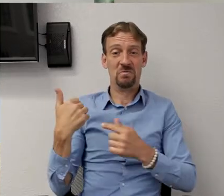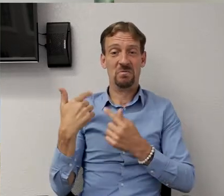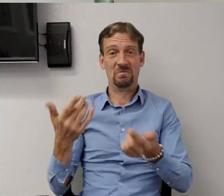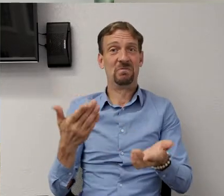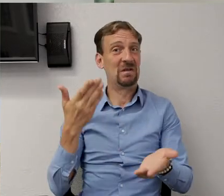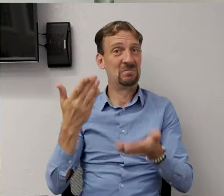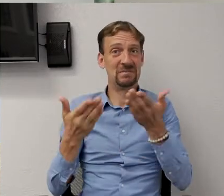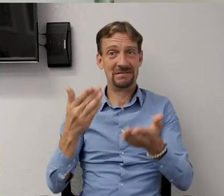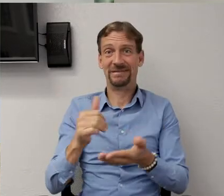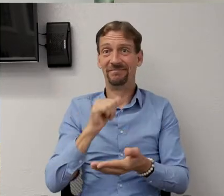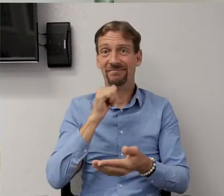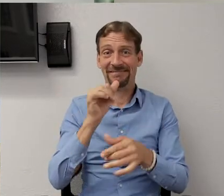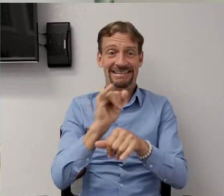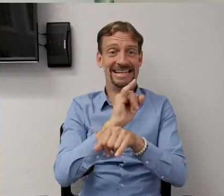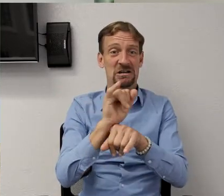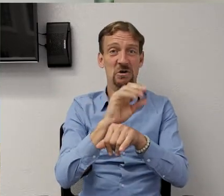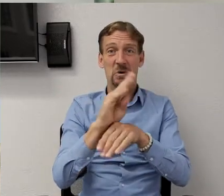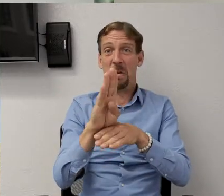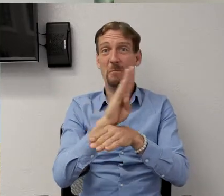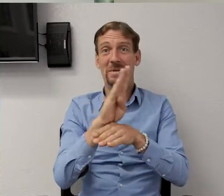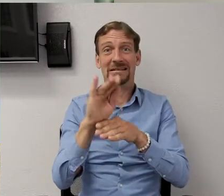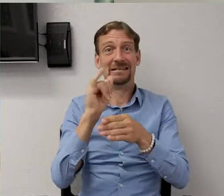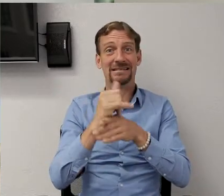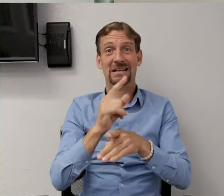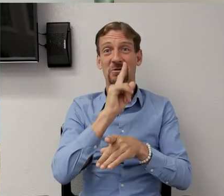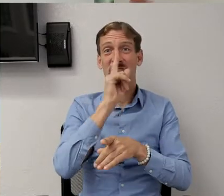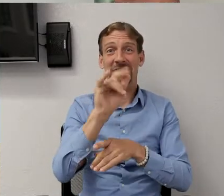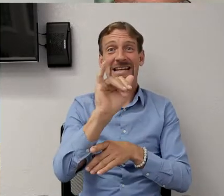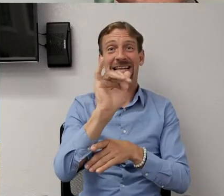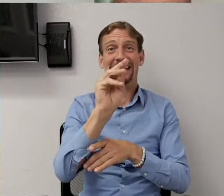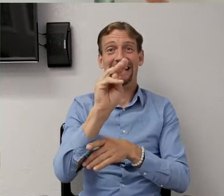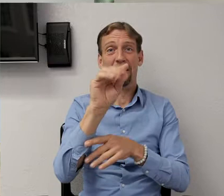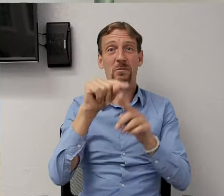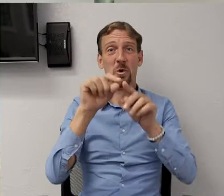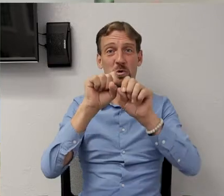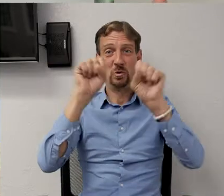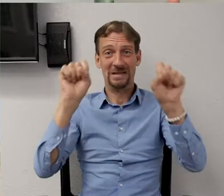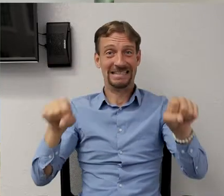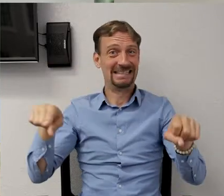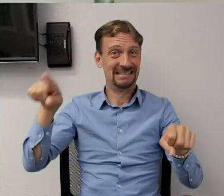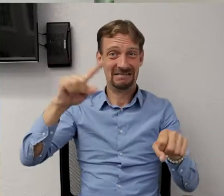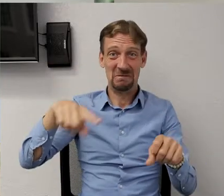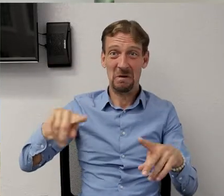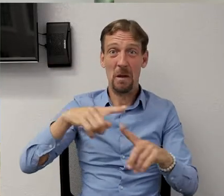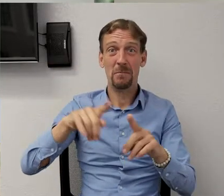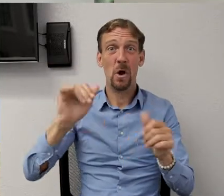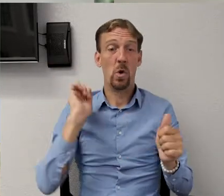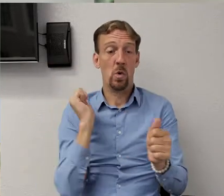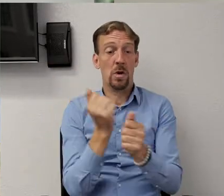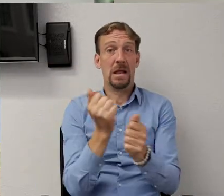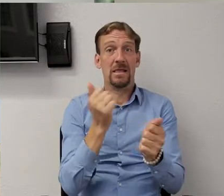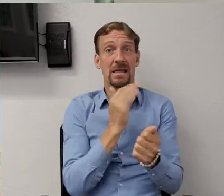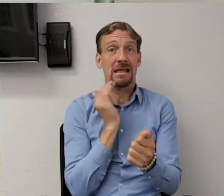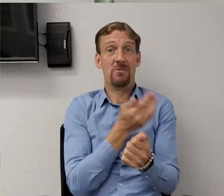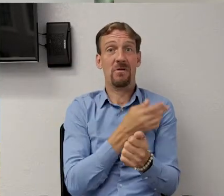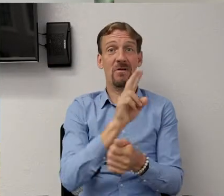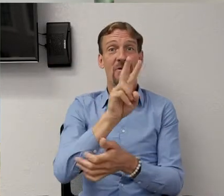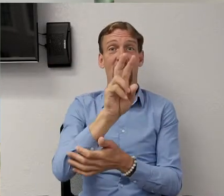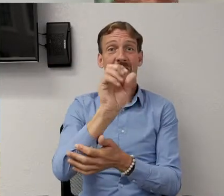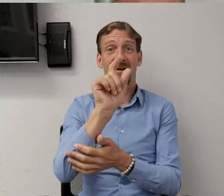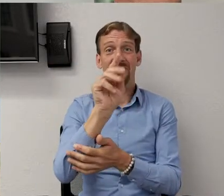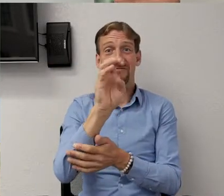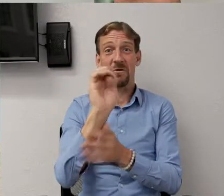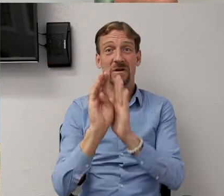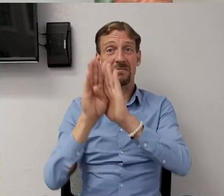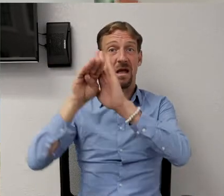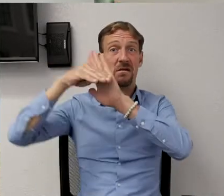or a business that has been immune to this, is with our volumes plummeting so much, and